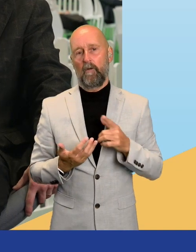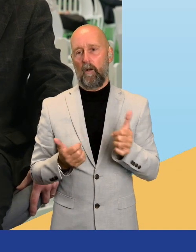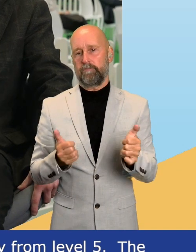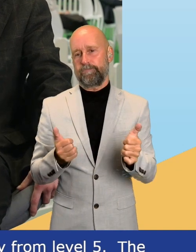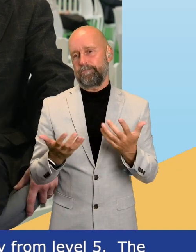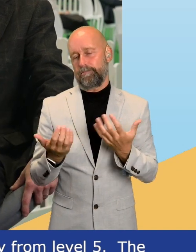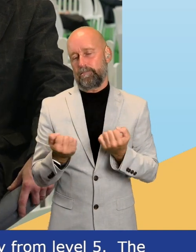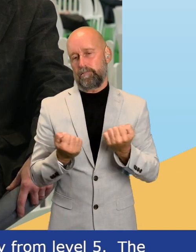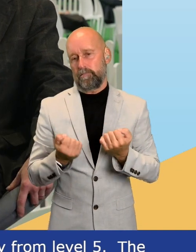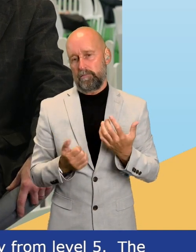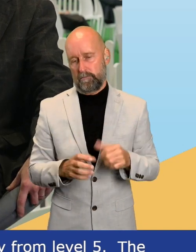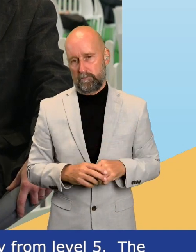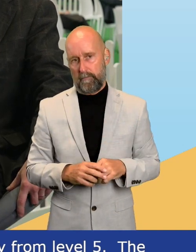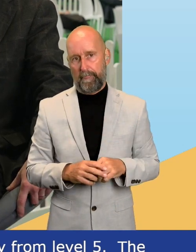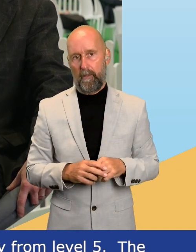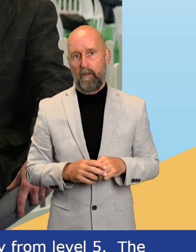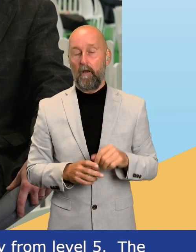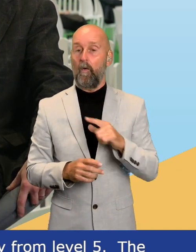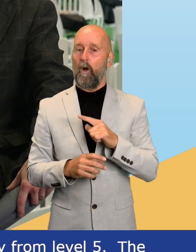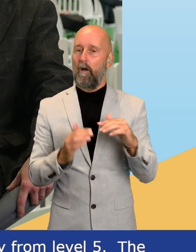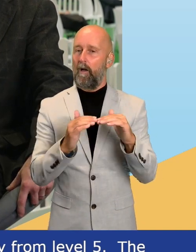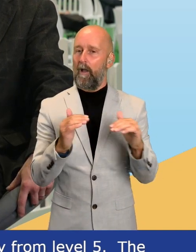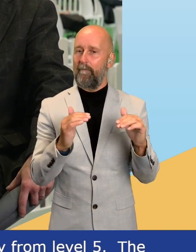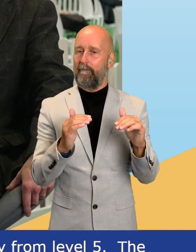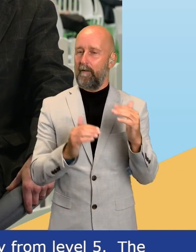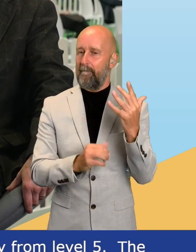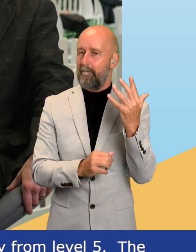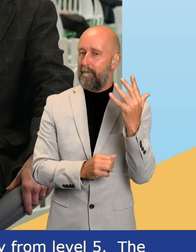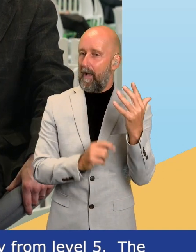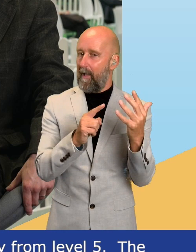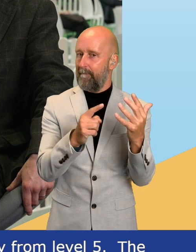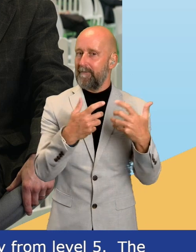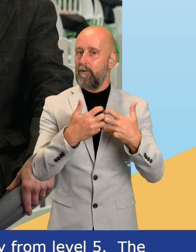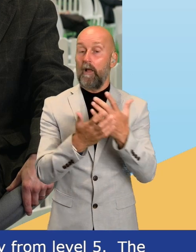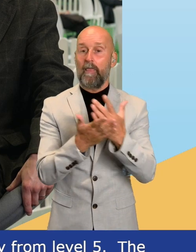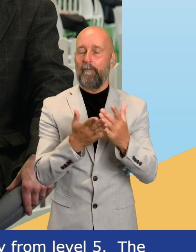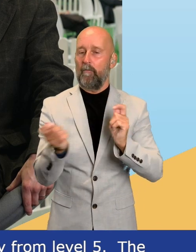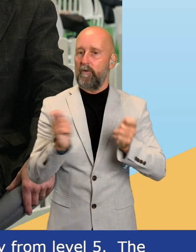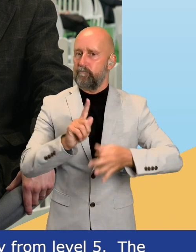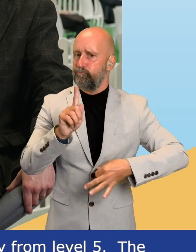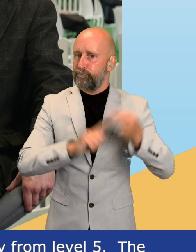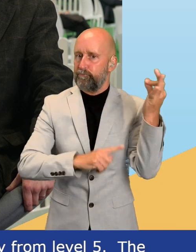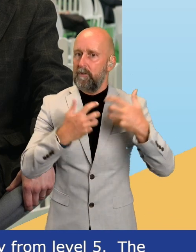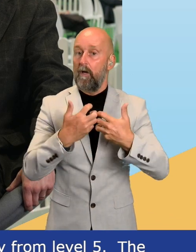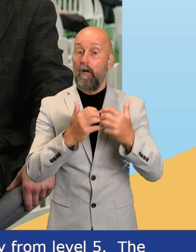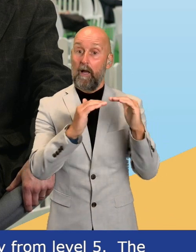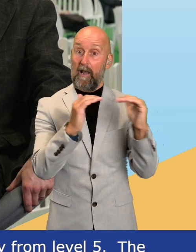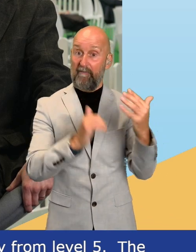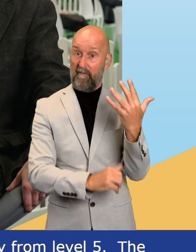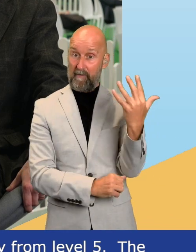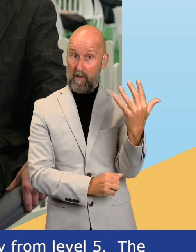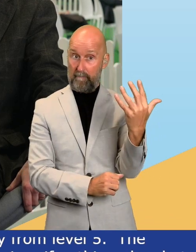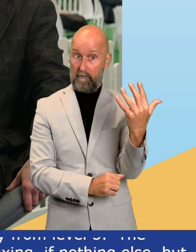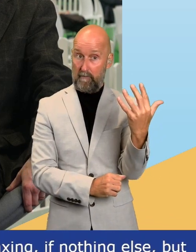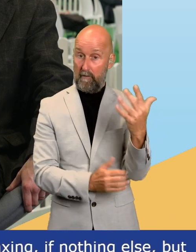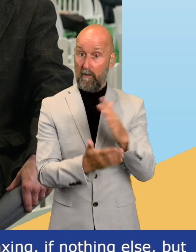customers. But it's when we get to those higher levels, particularly level 5, where things change drastically. So once you get to level 5, you no longer need to